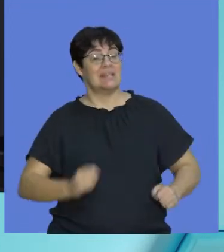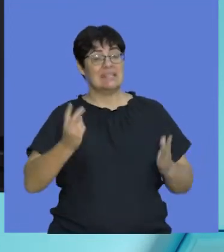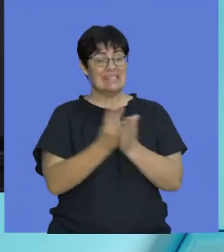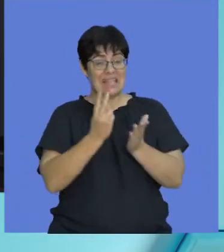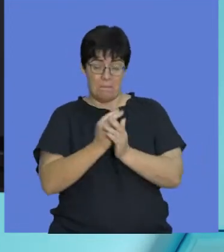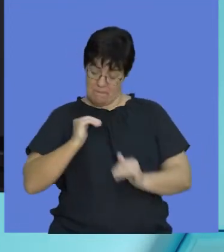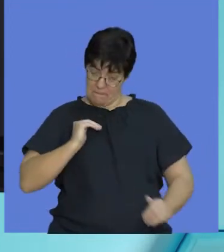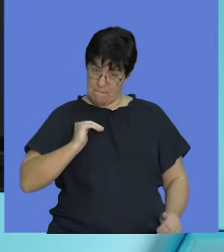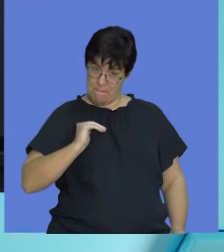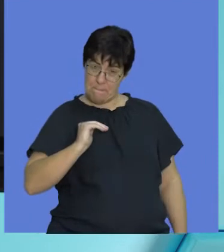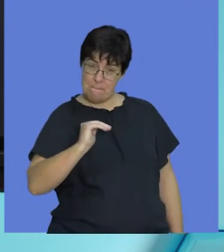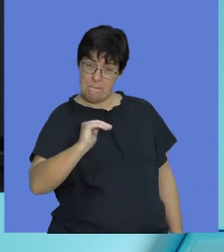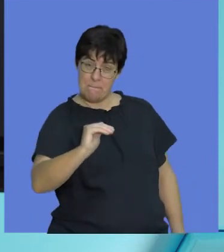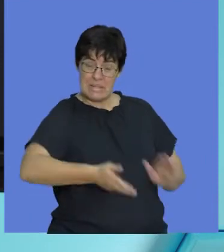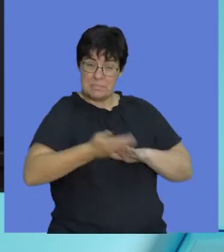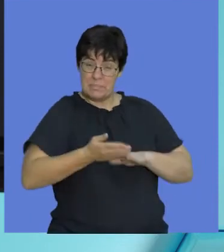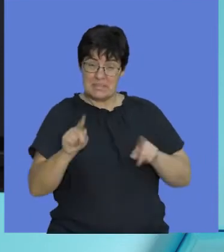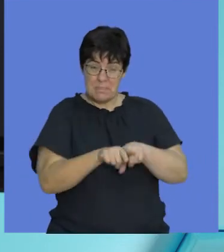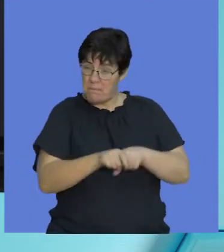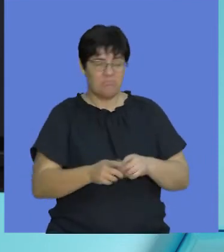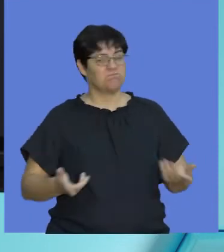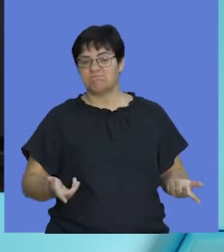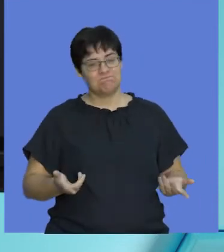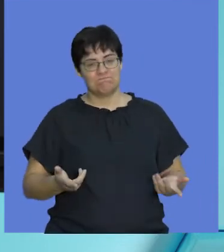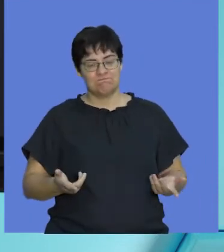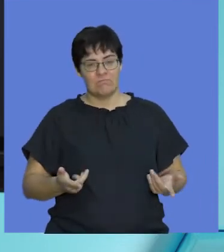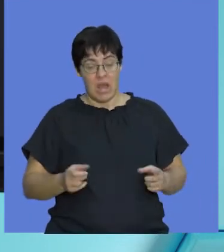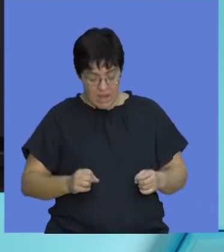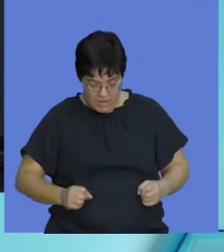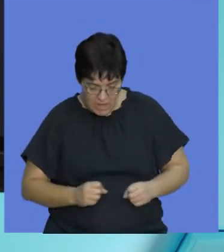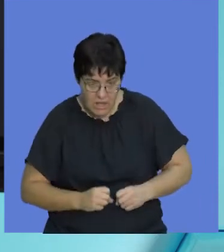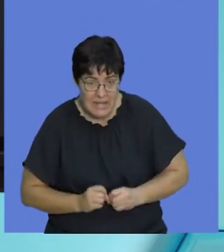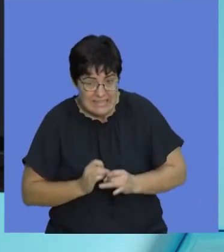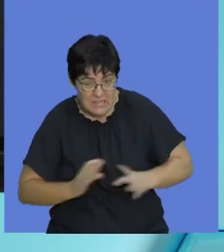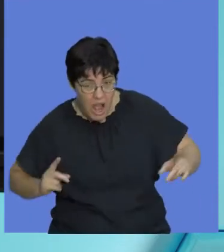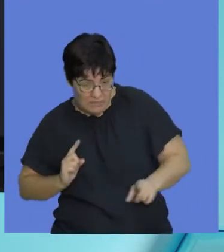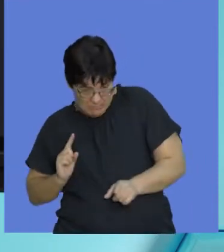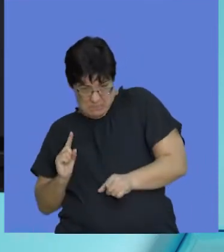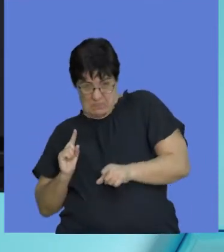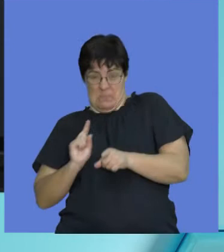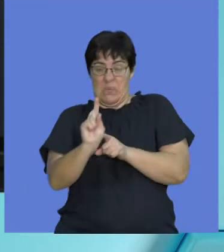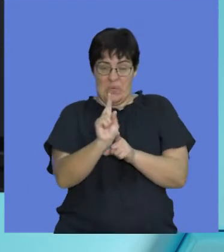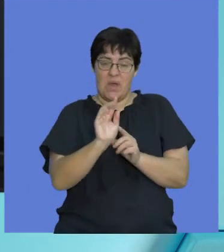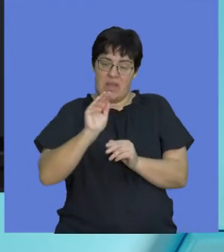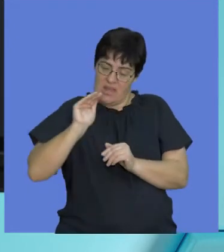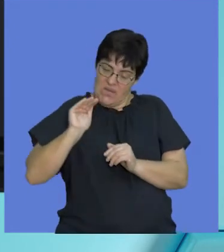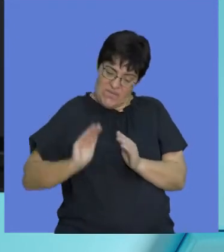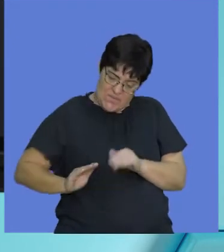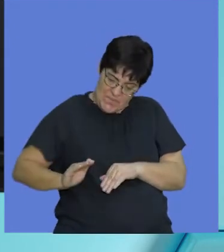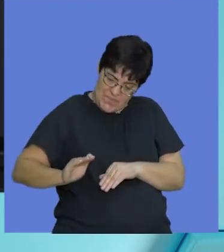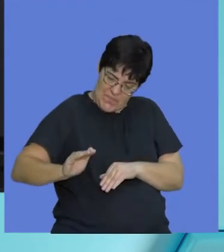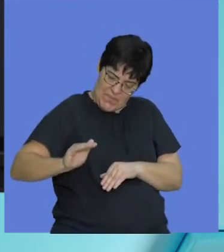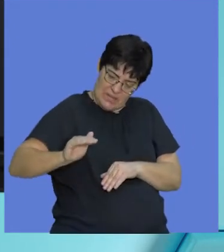at a constant speed throughout the race. There's a speeding up as he starts the race, then